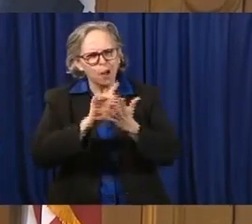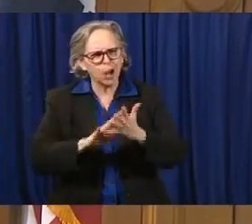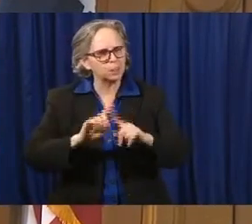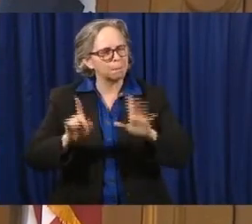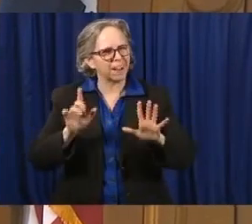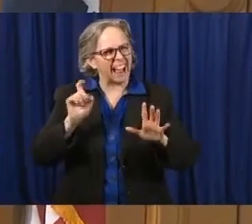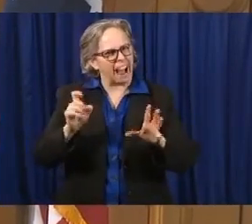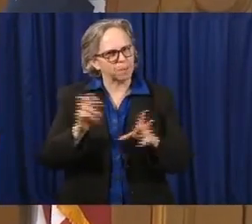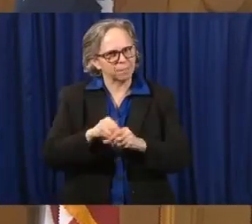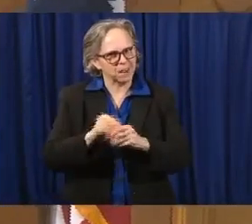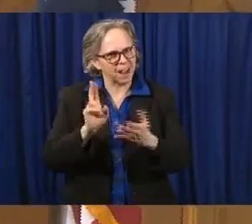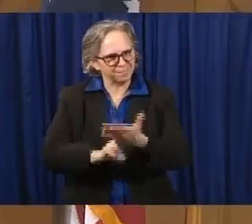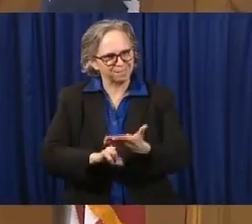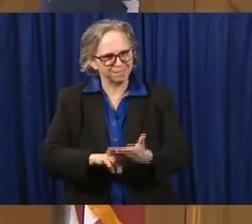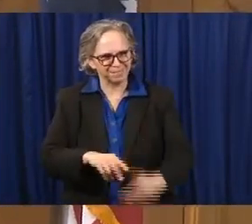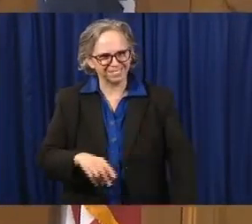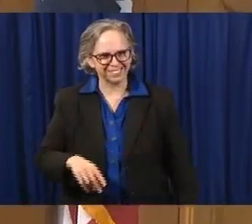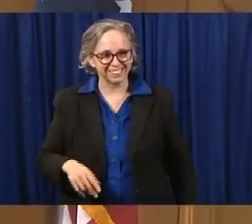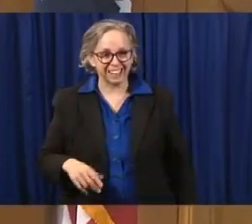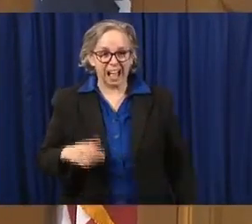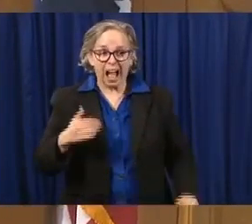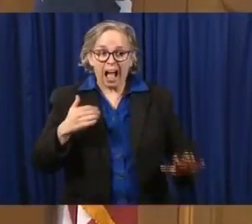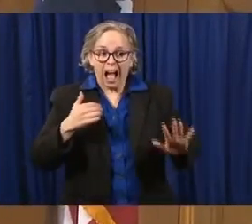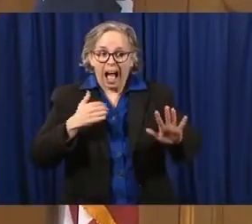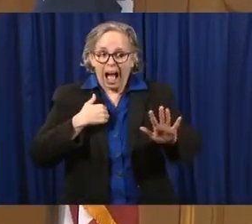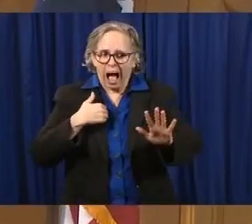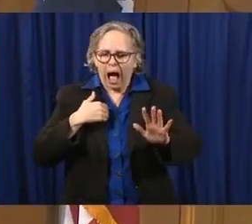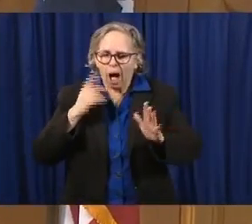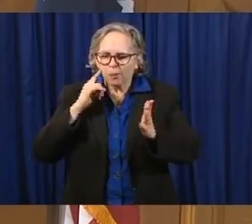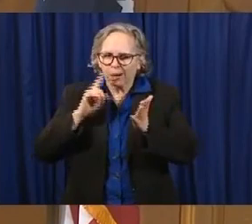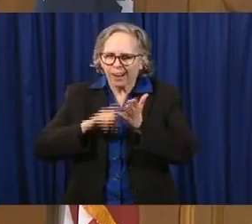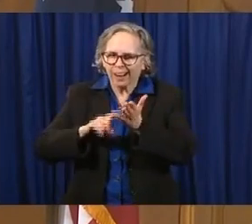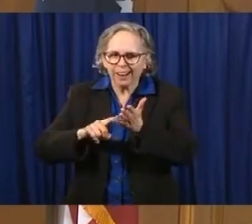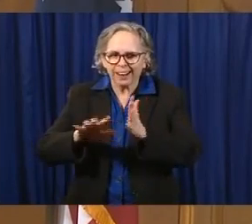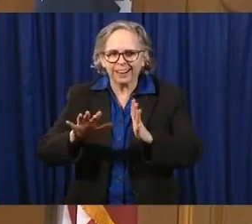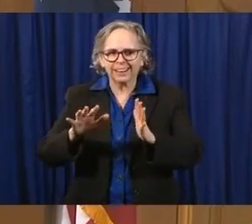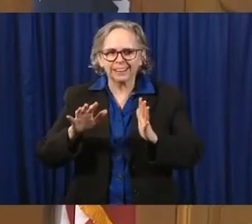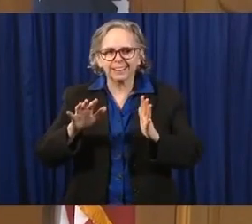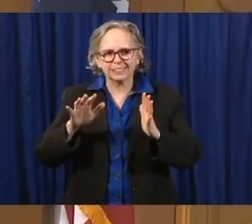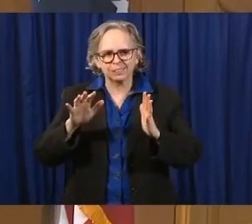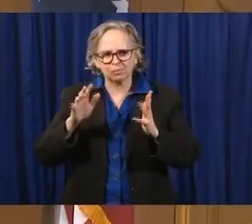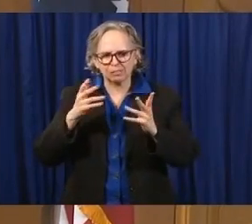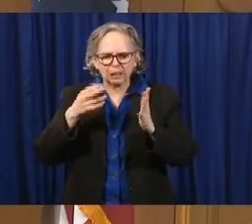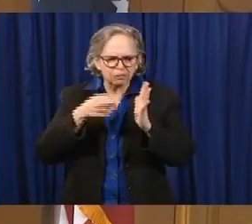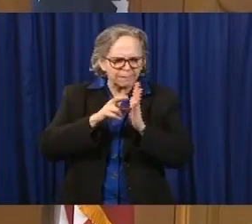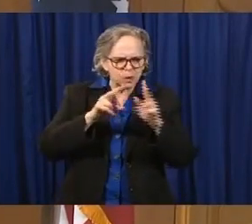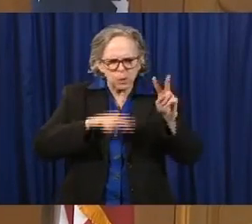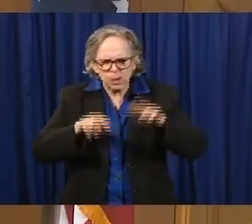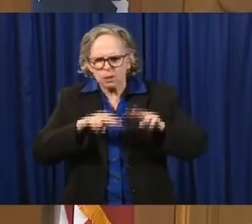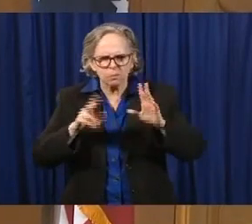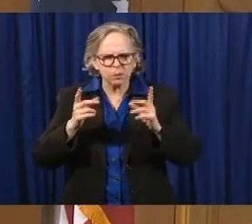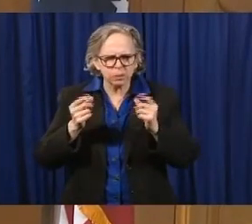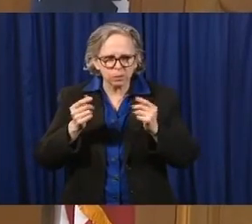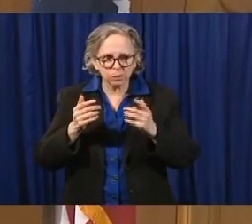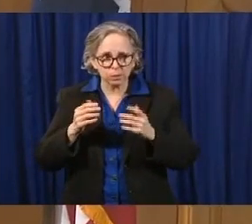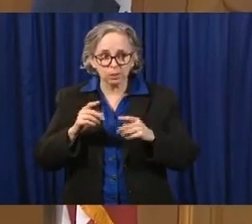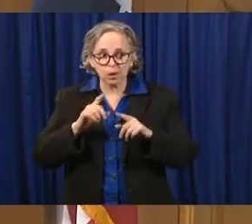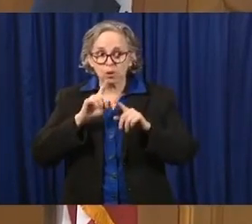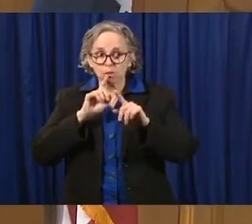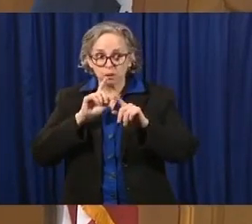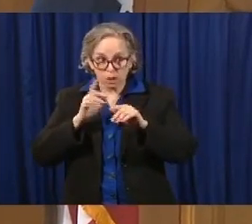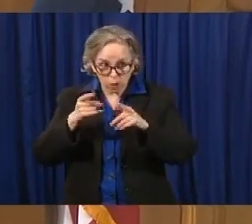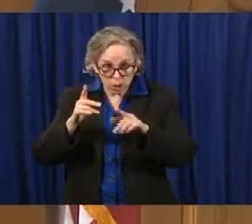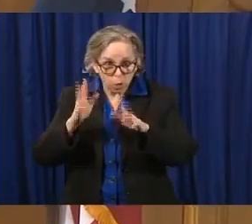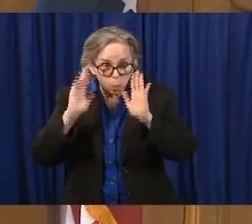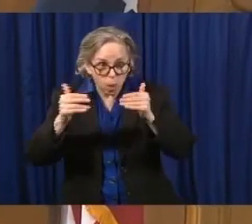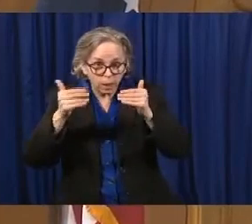orders. I think yesterday was the alcohol sales, so. Okay, but suffice to say, you hope that will be soon, I assume. Absolutely.